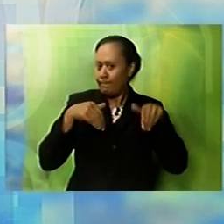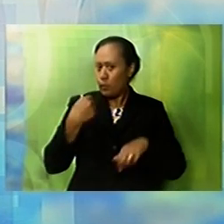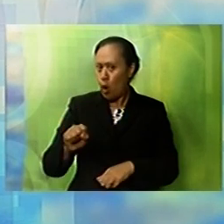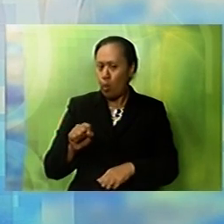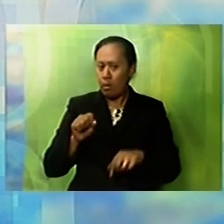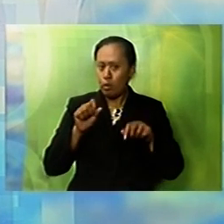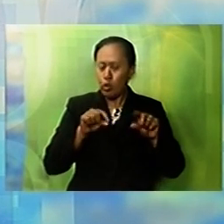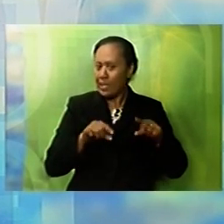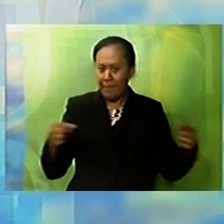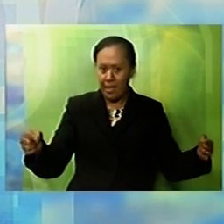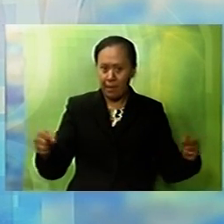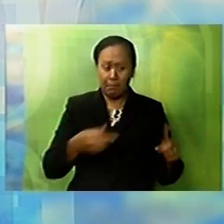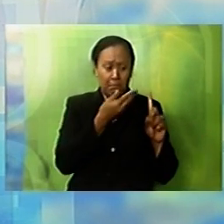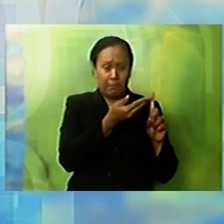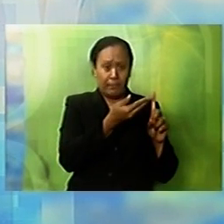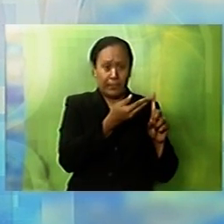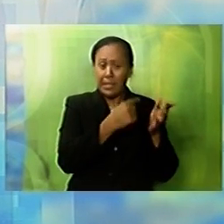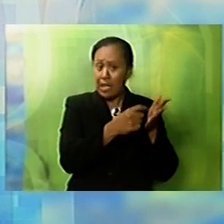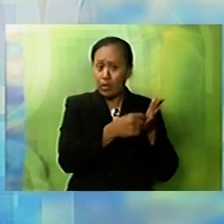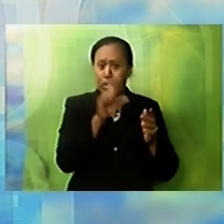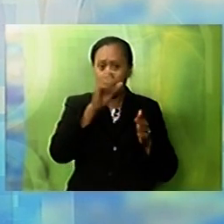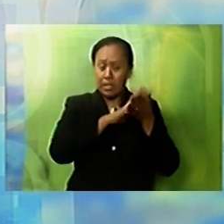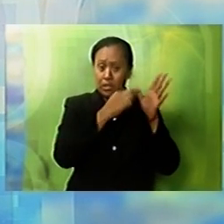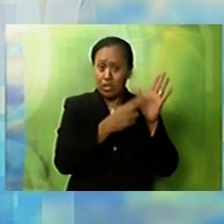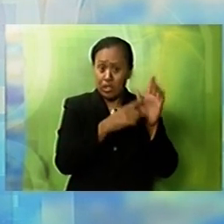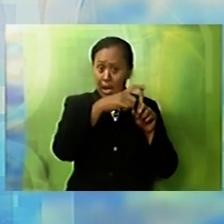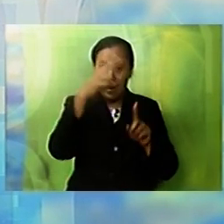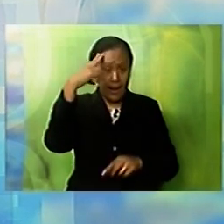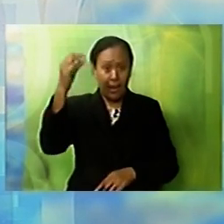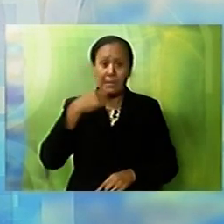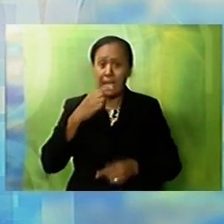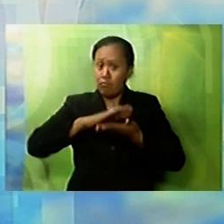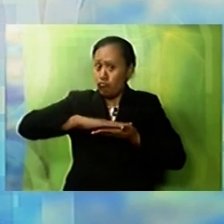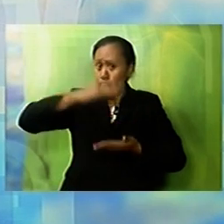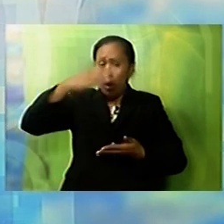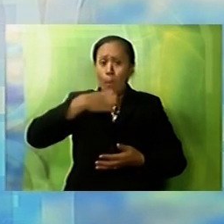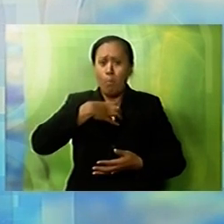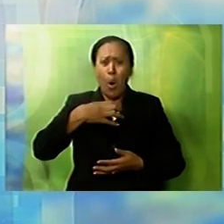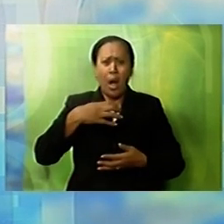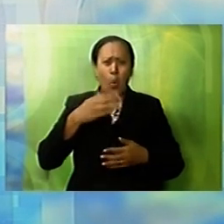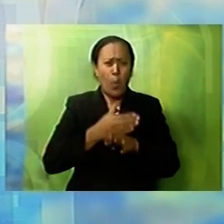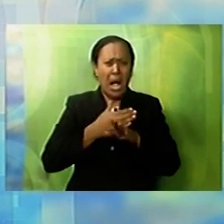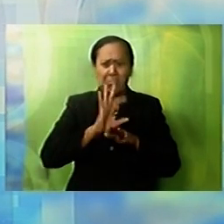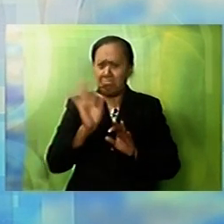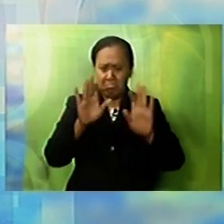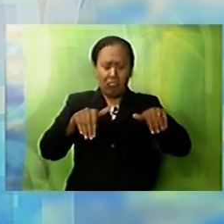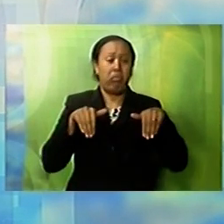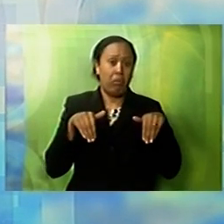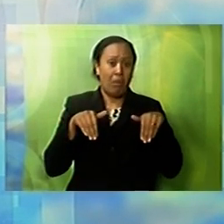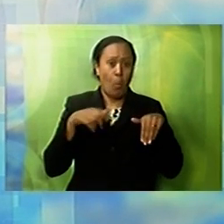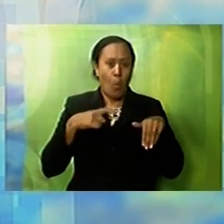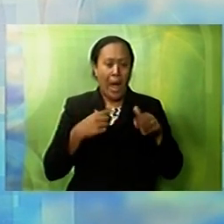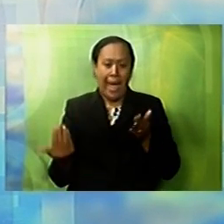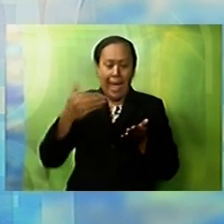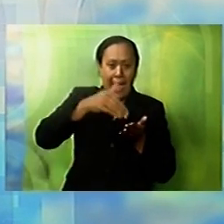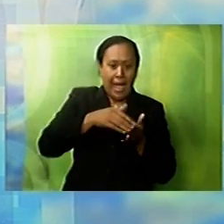it. Permanent Secretary for the Public Service, Pramesh Chan, says our increasing rate of inactivity is causing obesity and